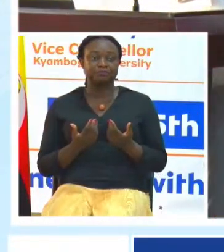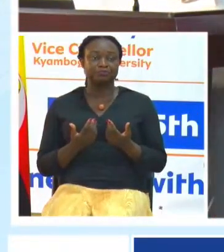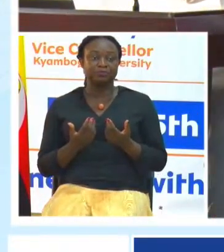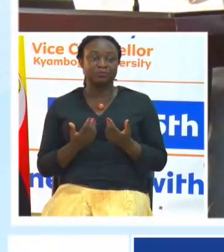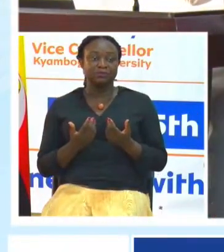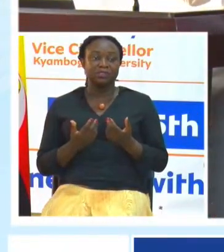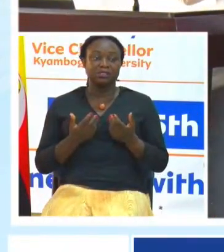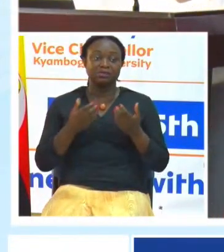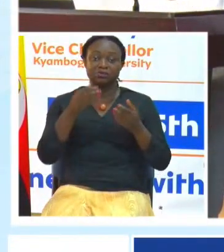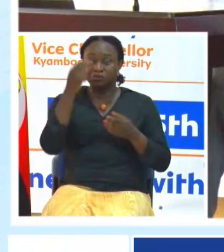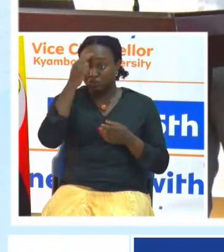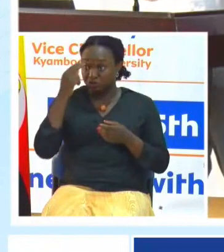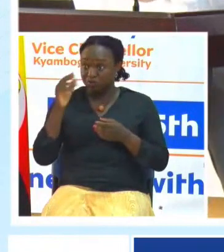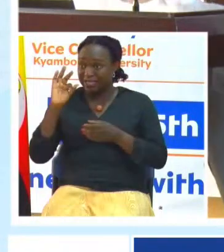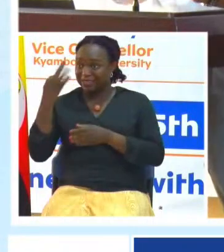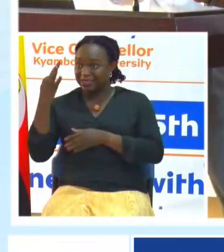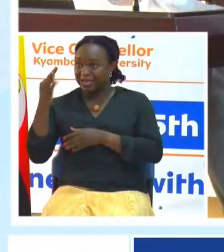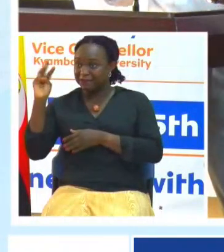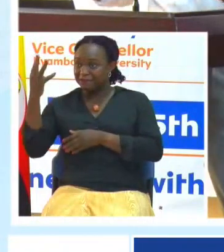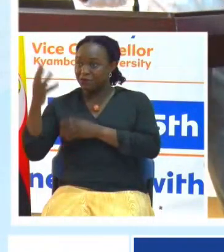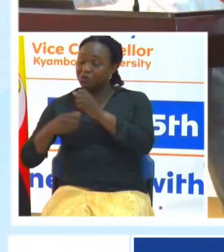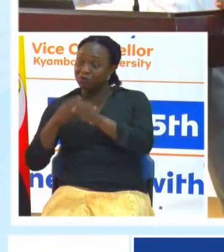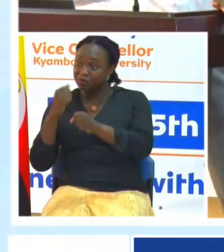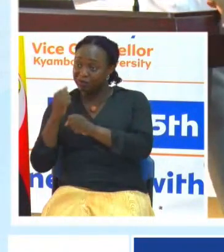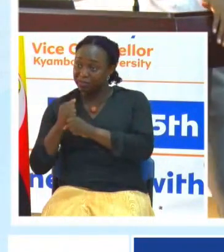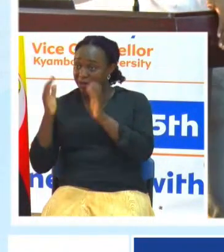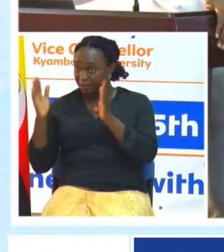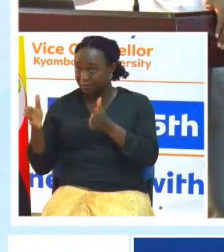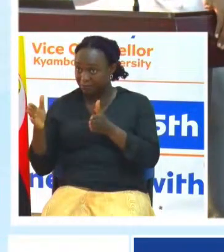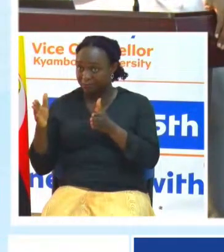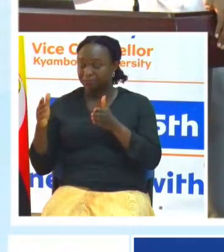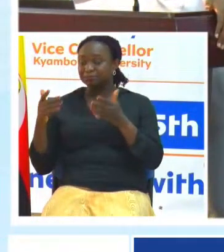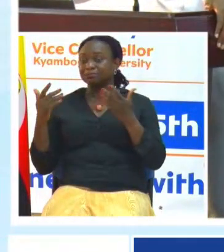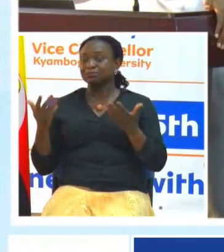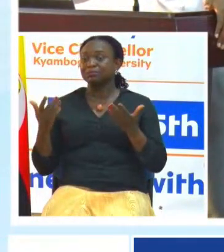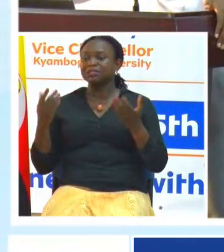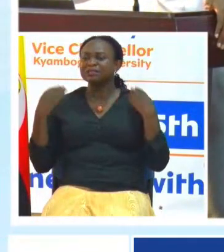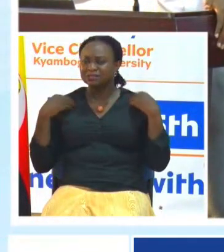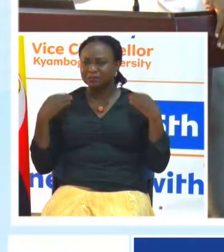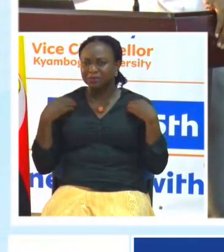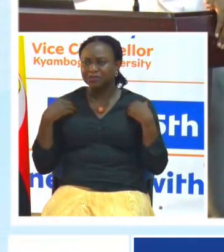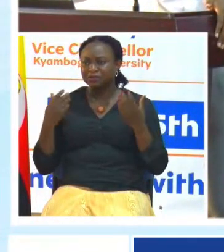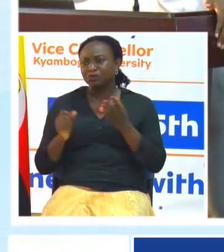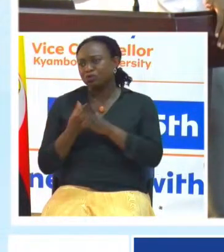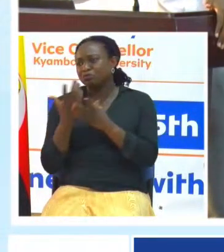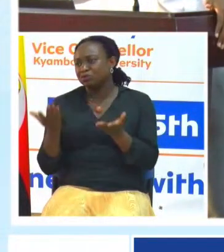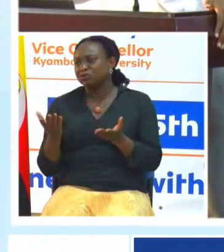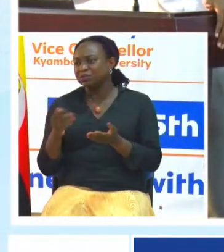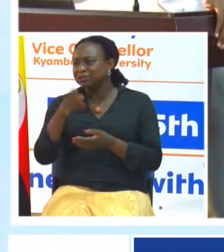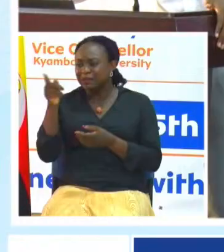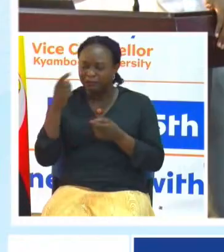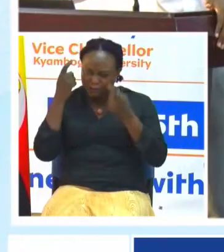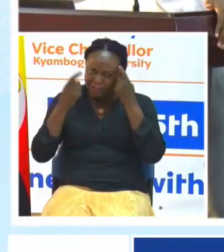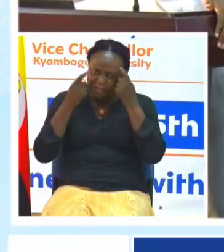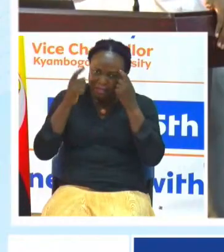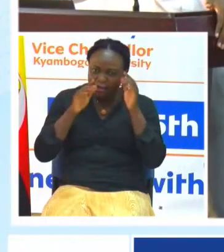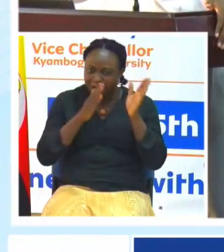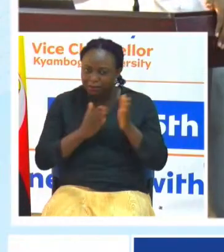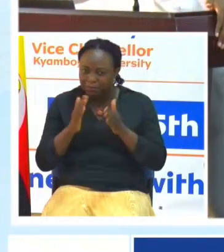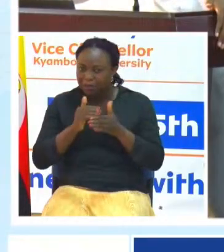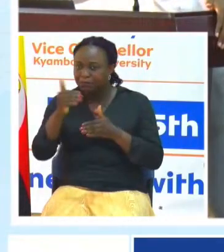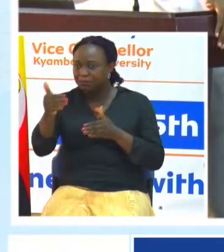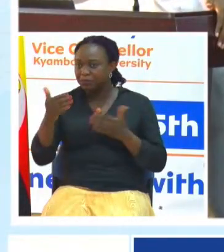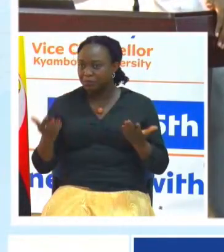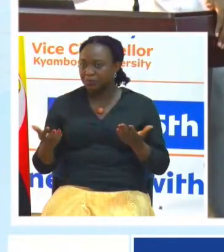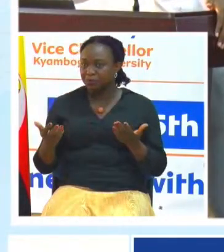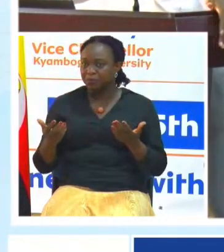those that are in third year, those that are in fourth year, this is actually a practical time for you to start thinking of applying. When